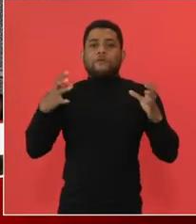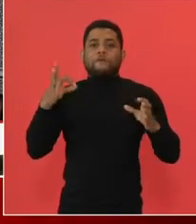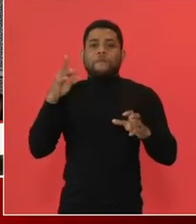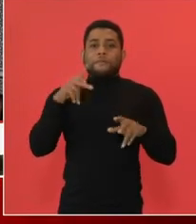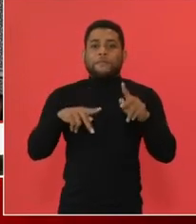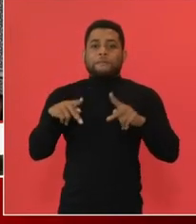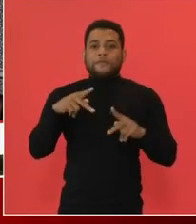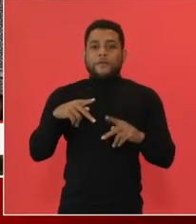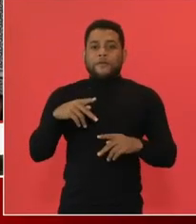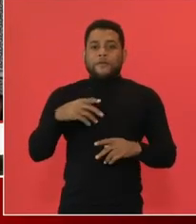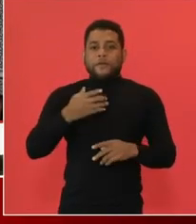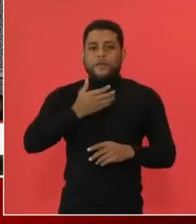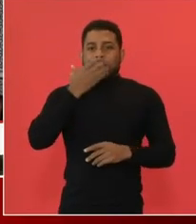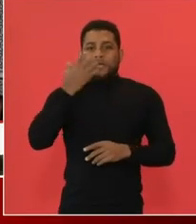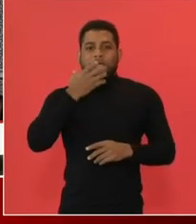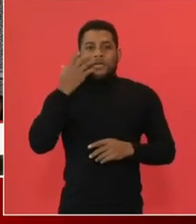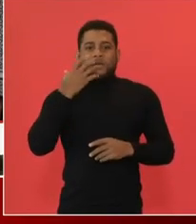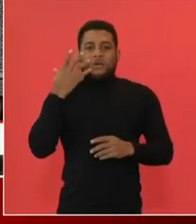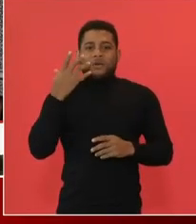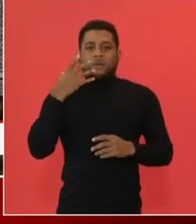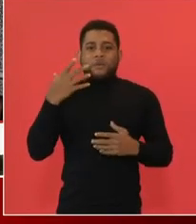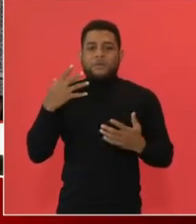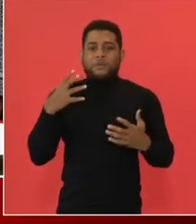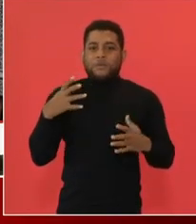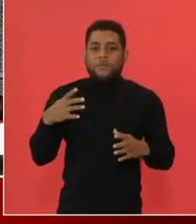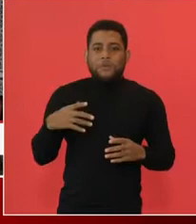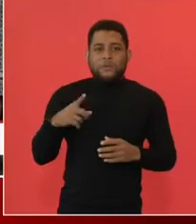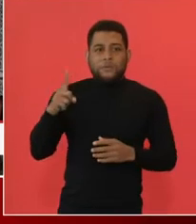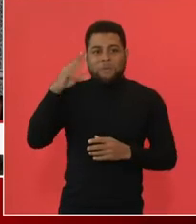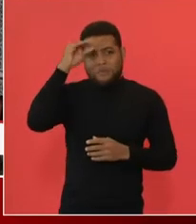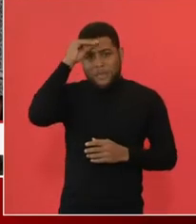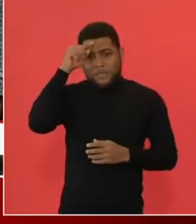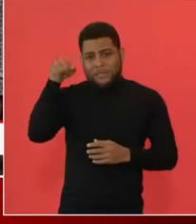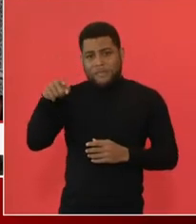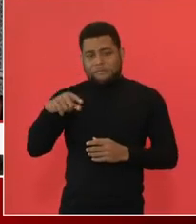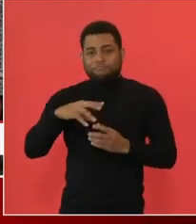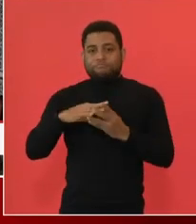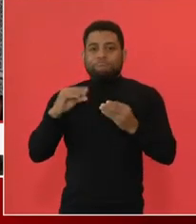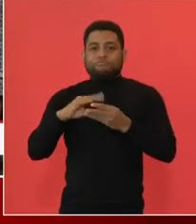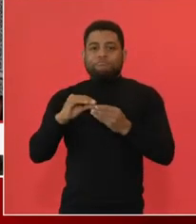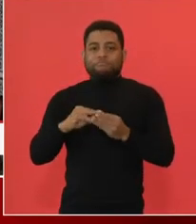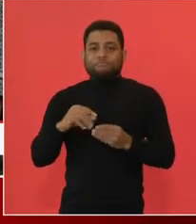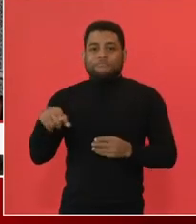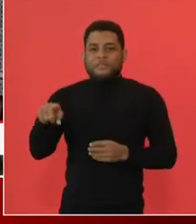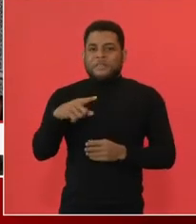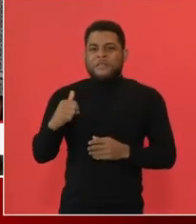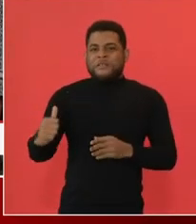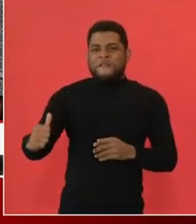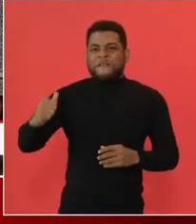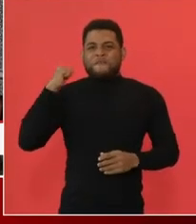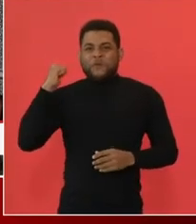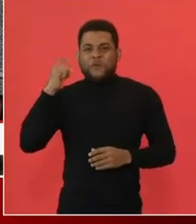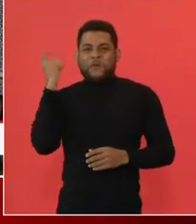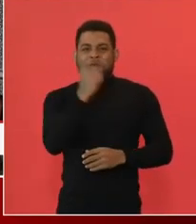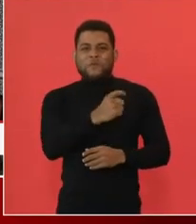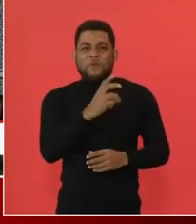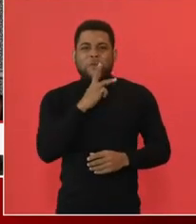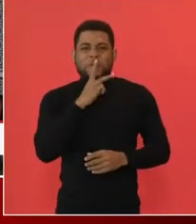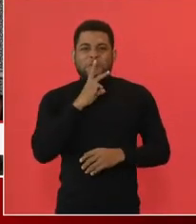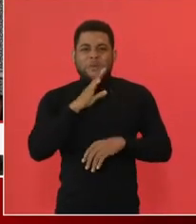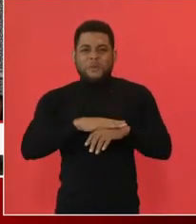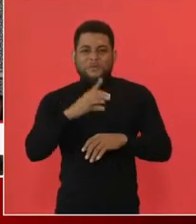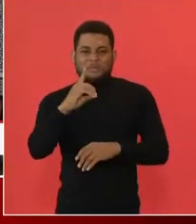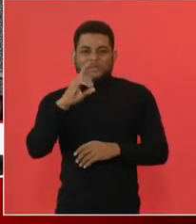it yesterday, he said that apparently they were even telling folks they couldn't give people water on D.C. property, stuff like that. But in any